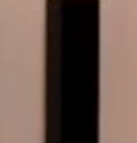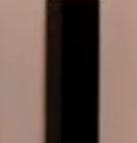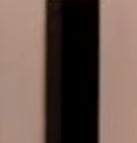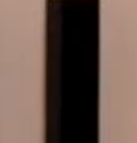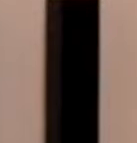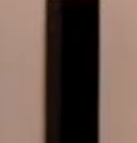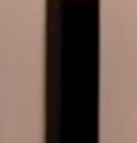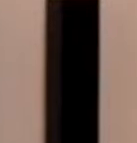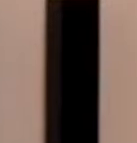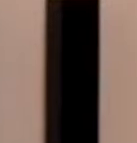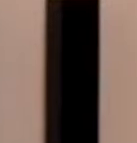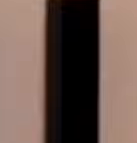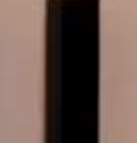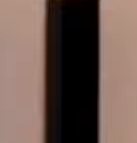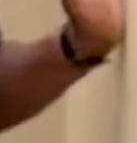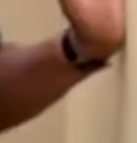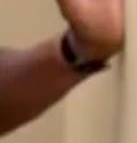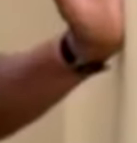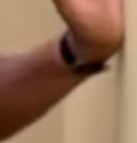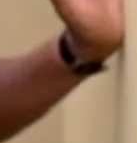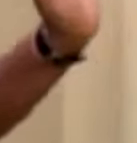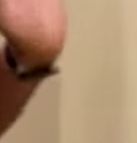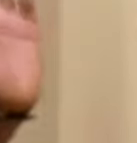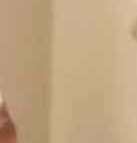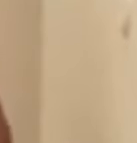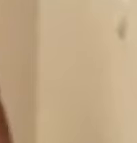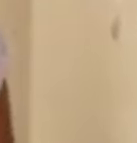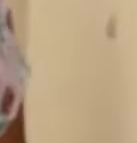sasa hivi uko tayari kuniambia yeye nani wako? Ha?